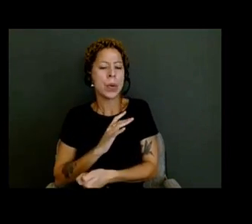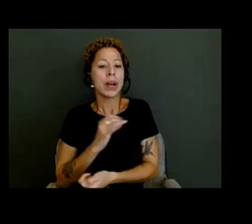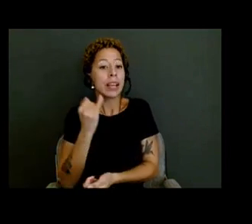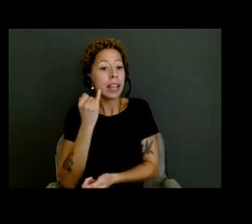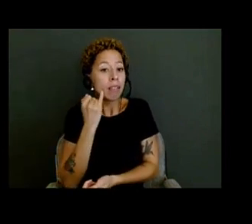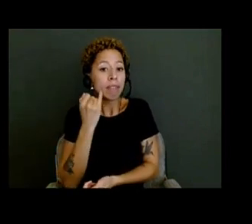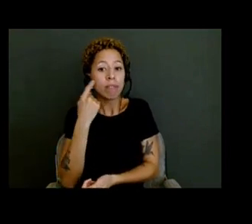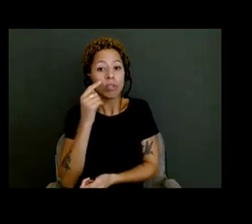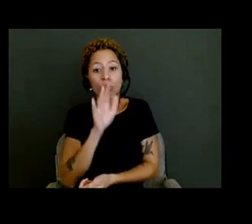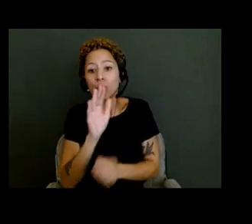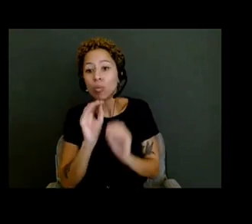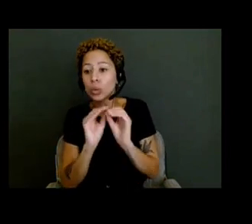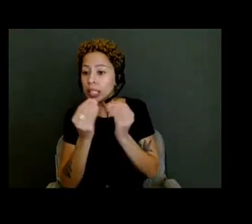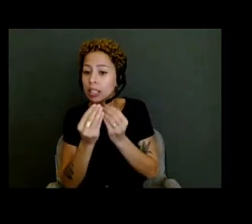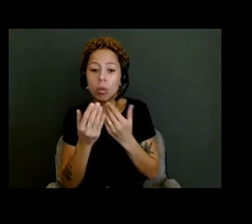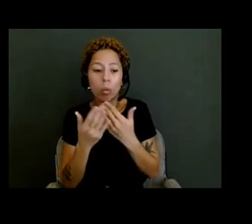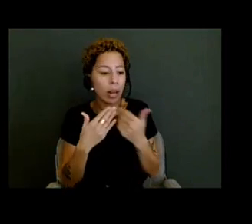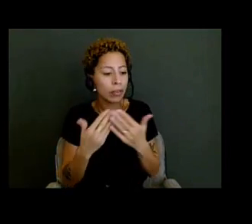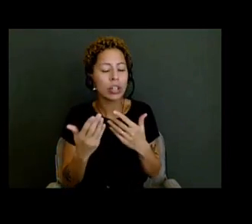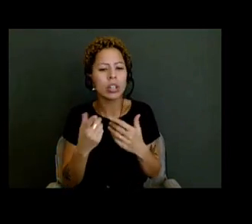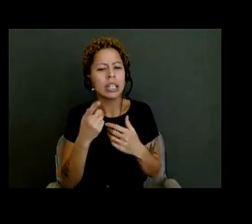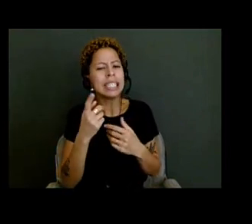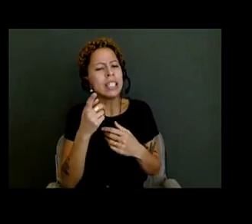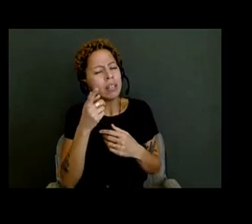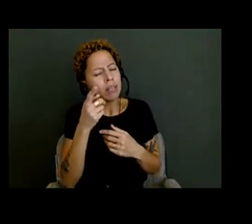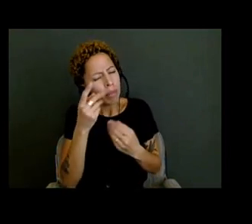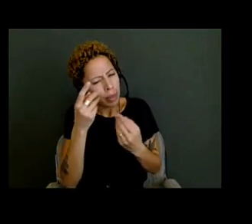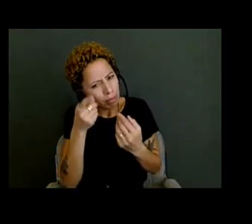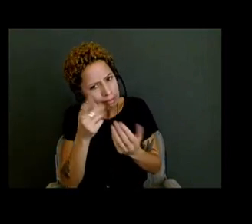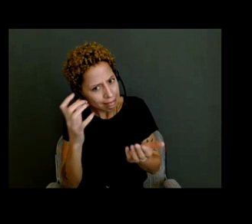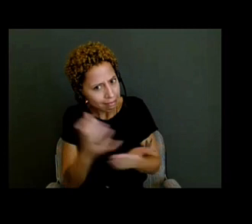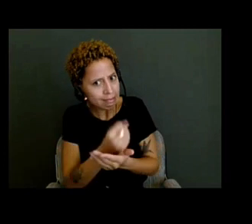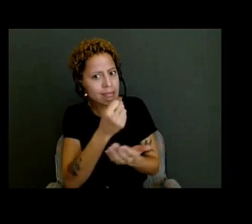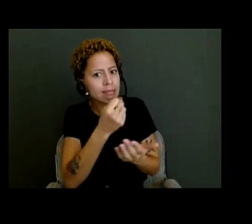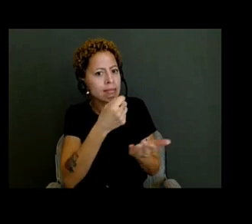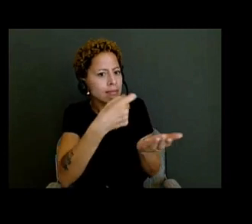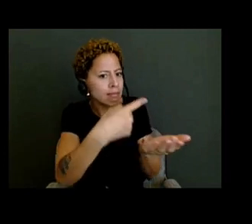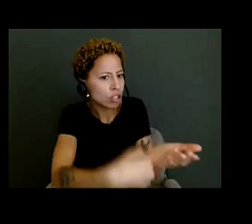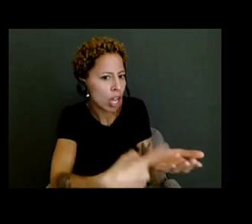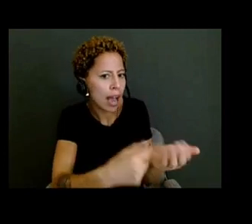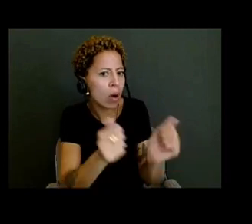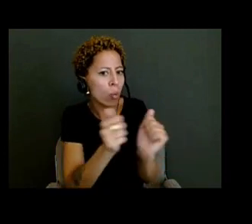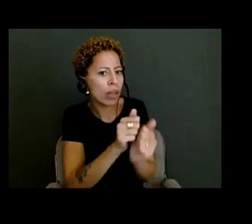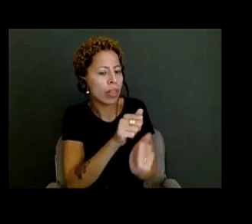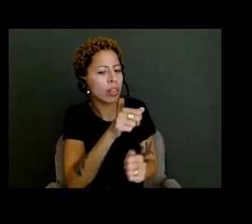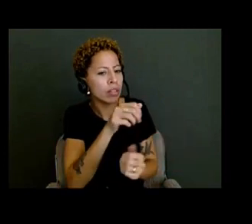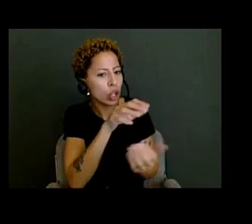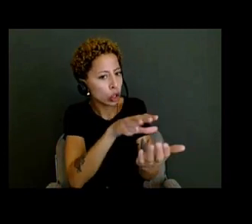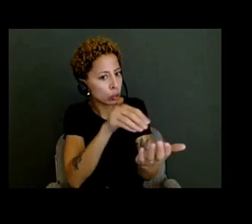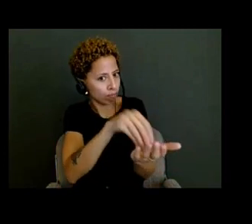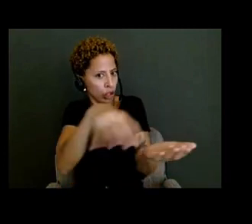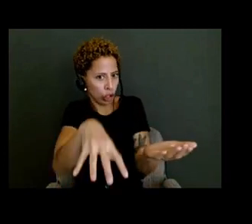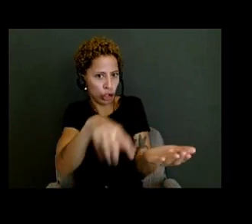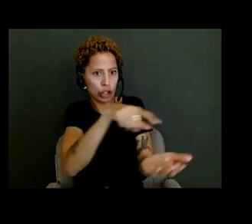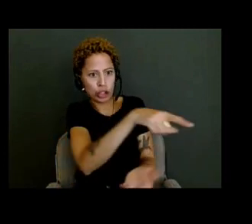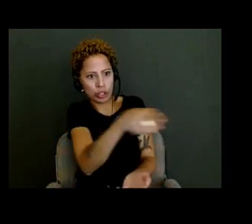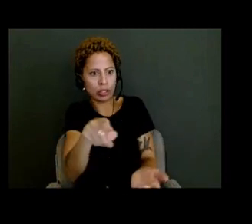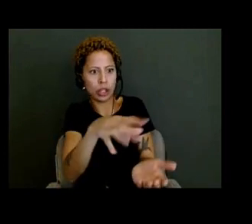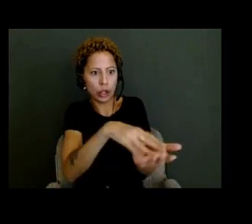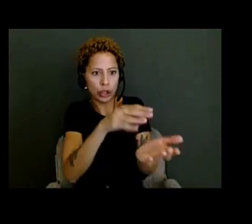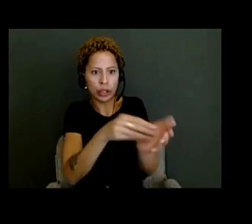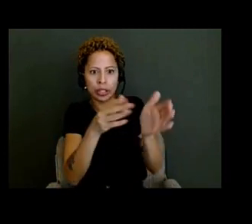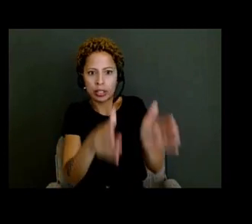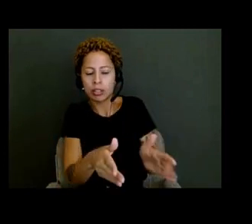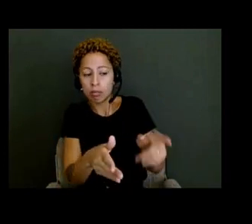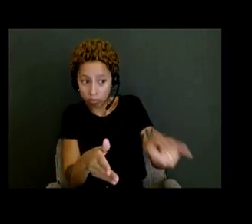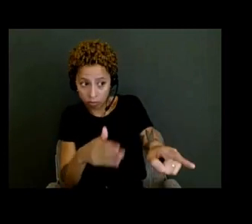using, remember to talk to your learners about having your information put into their contact list. And what I mean by that is that when the text